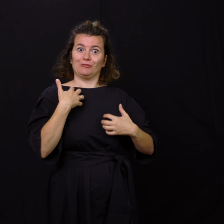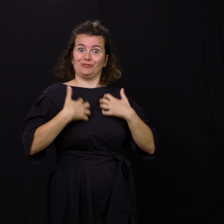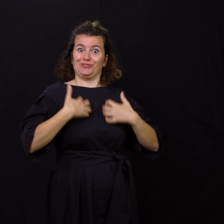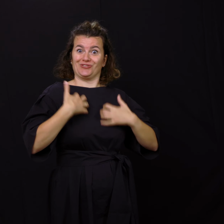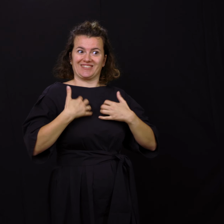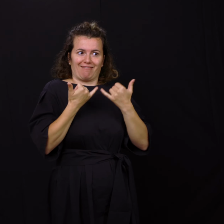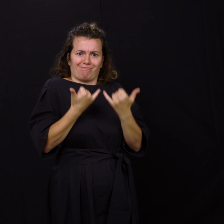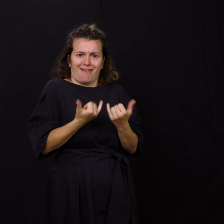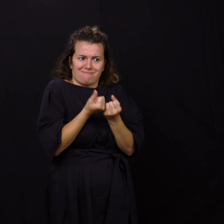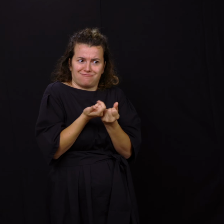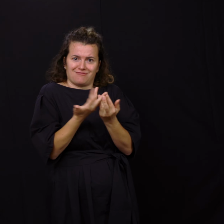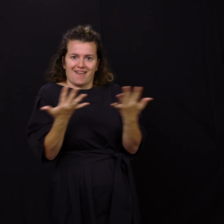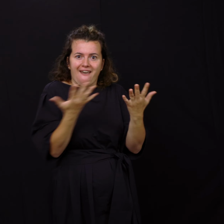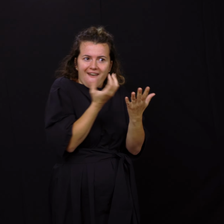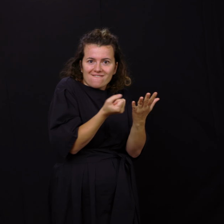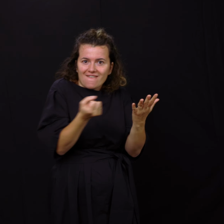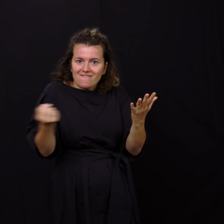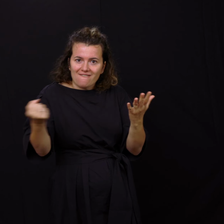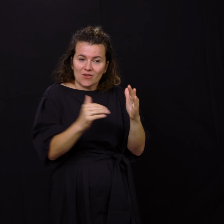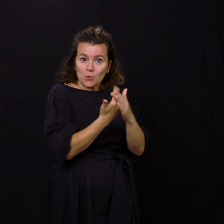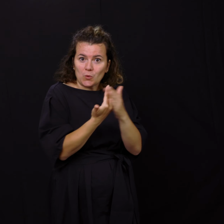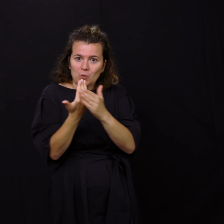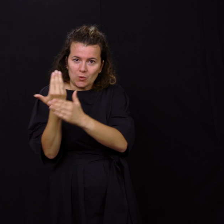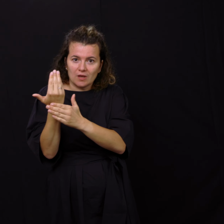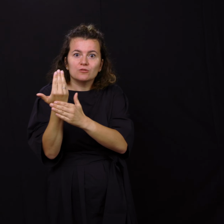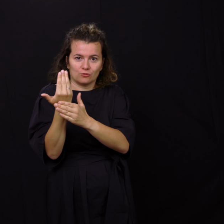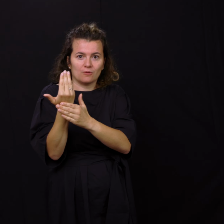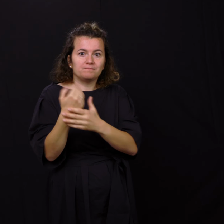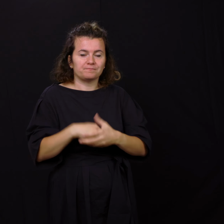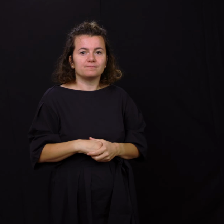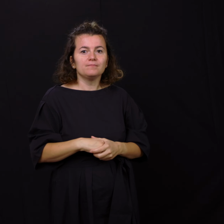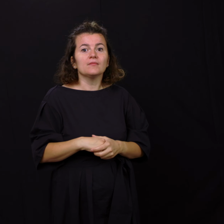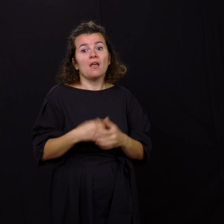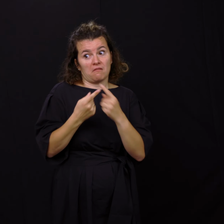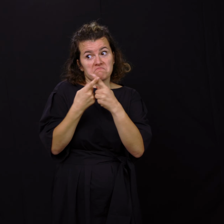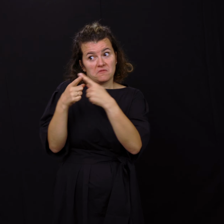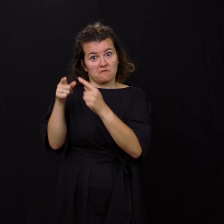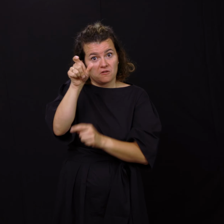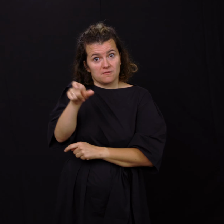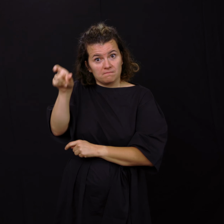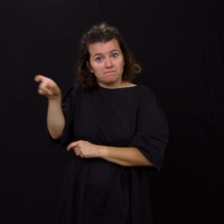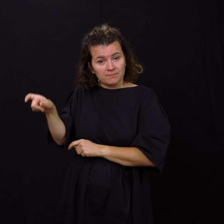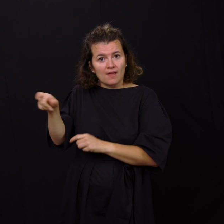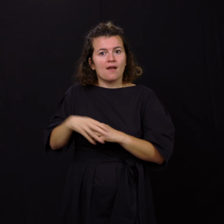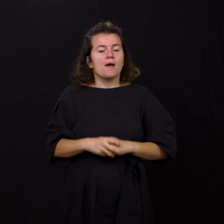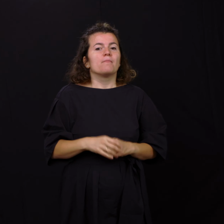a researcher and a doctor as well. The focus now at this point is mainly at the